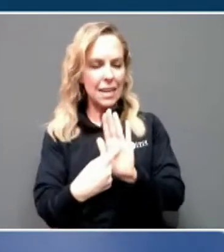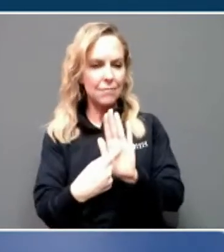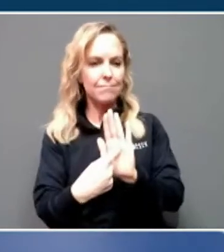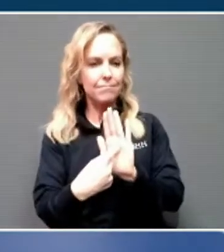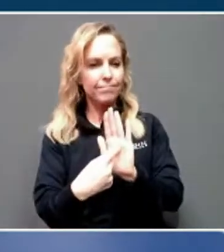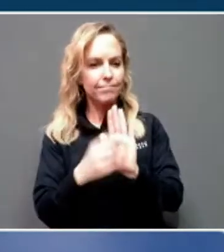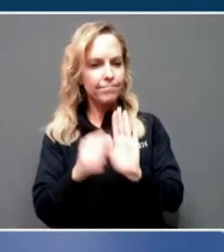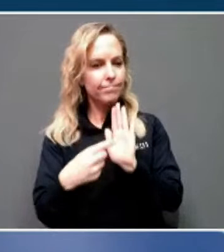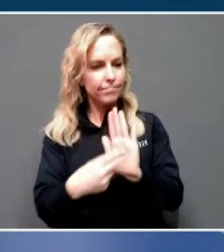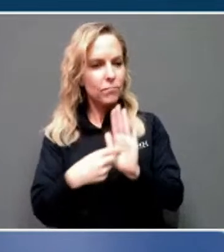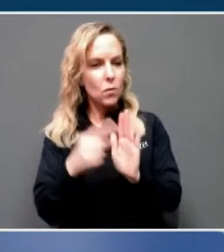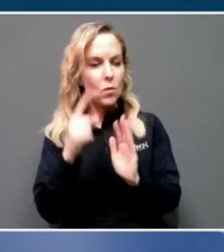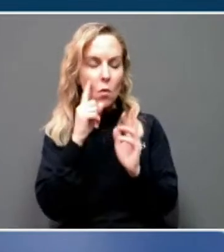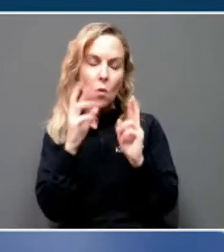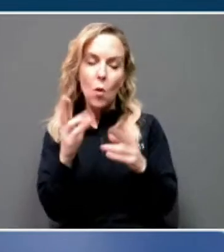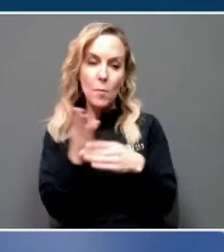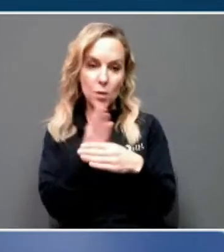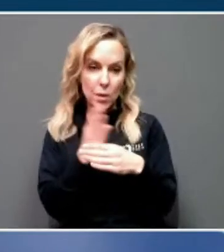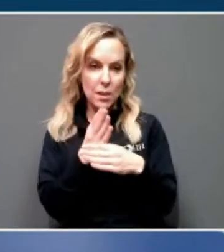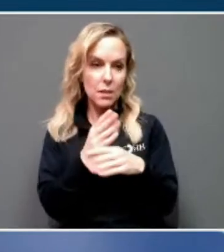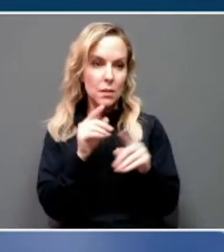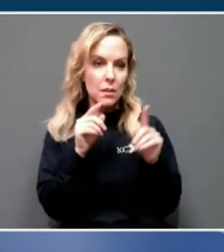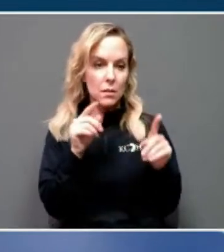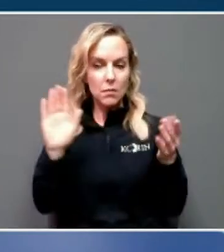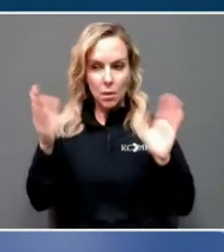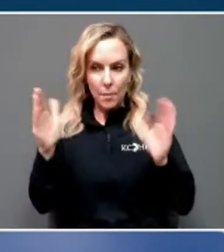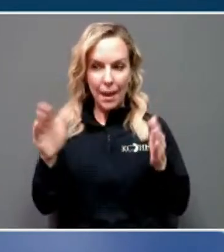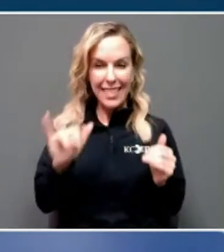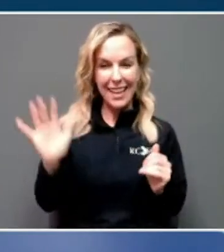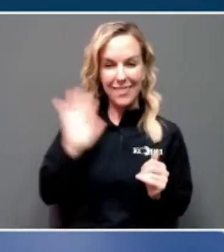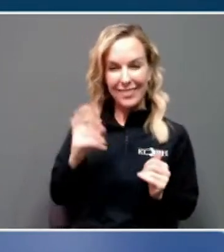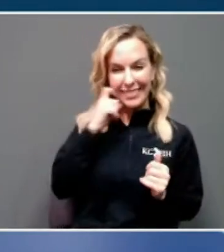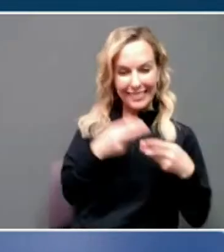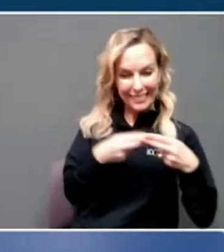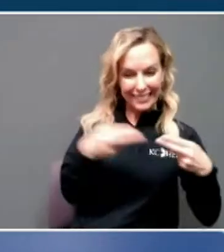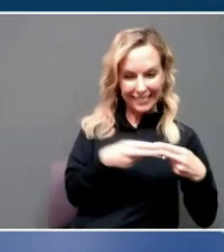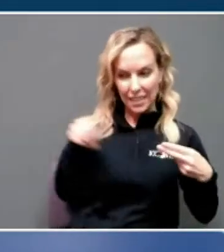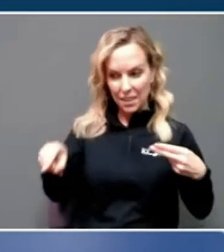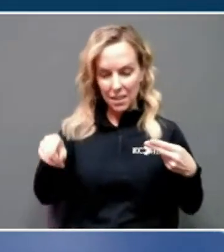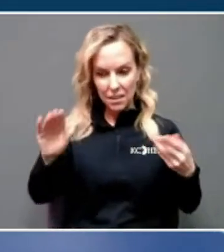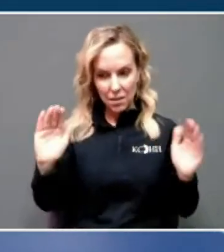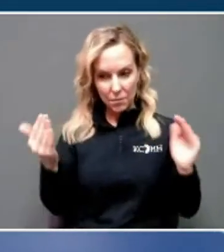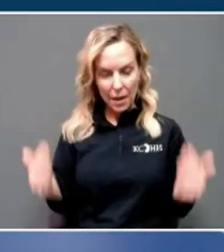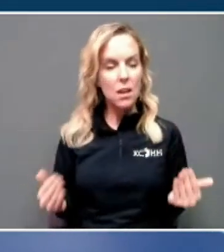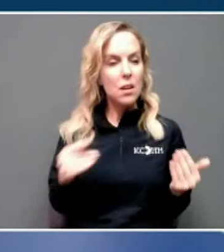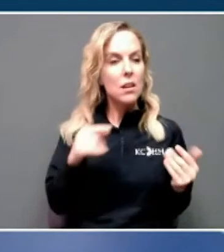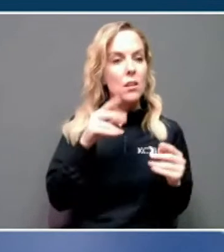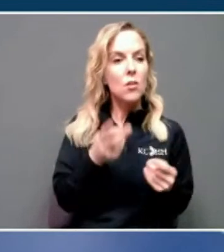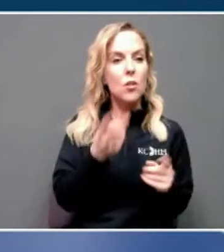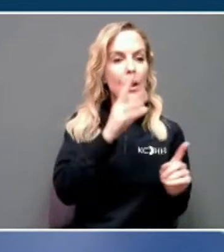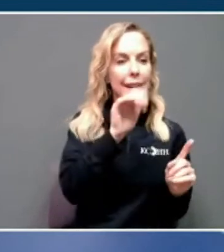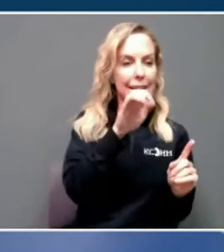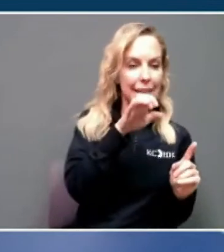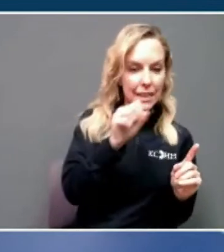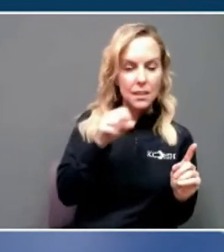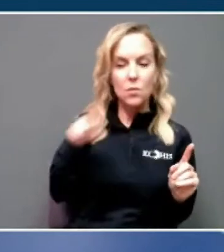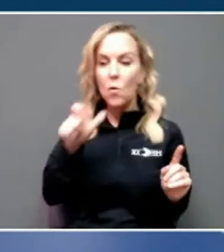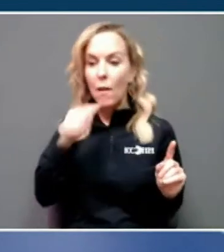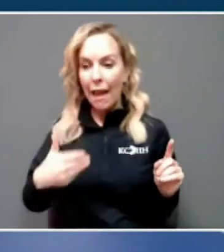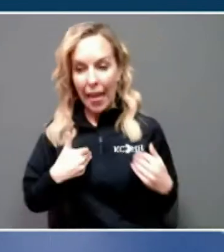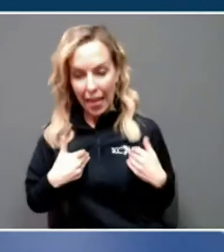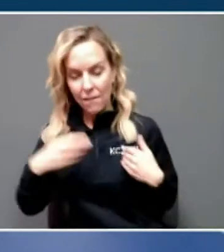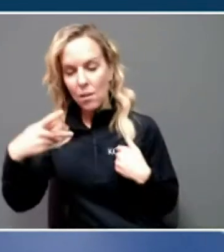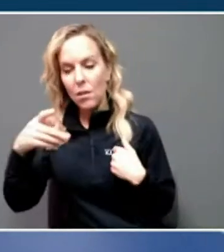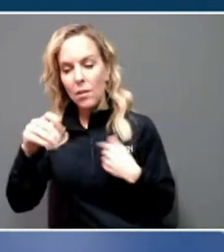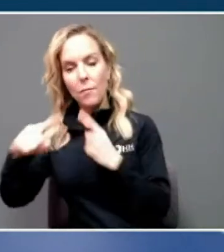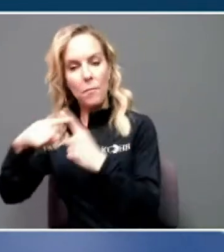that between these 2 points of data, total cases and positivity rate, that we are headed in the right direction.